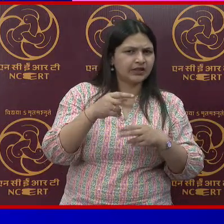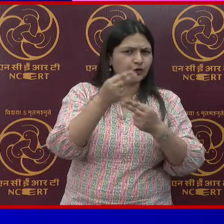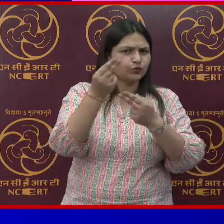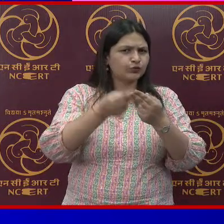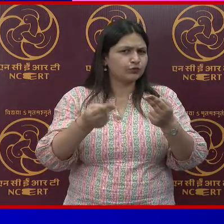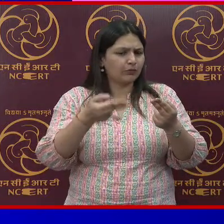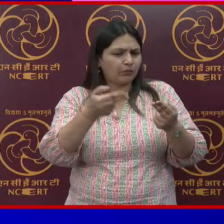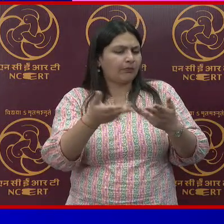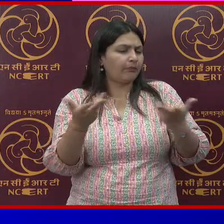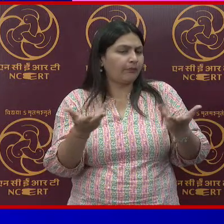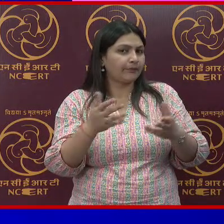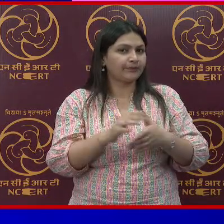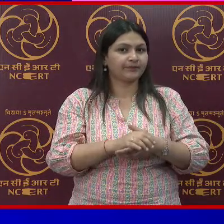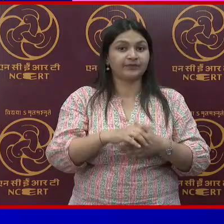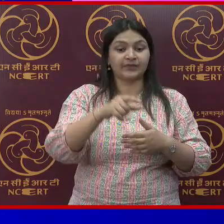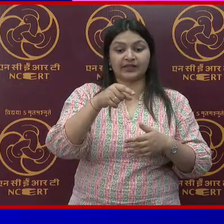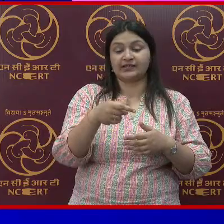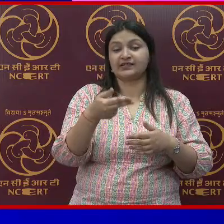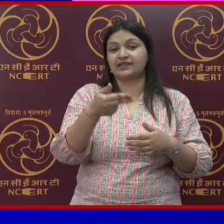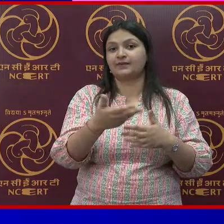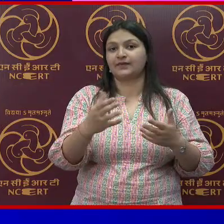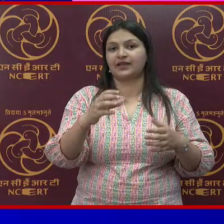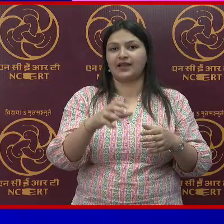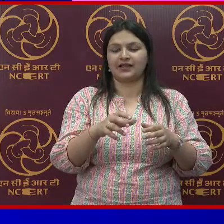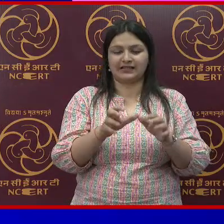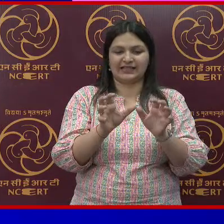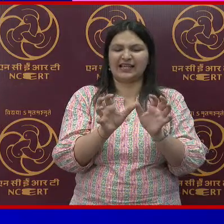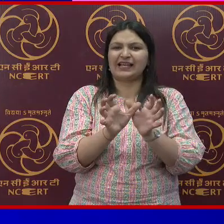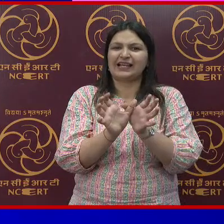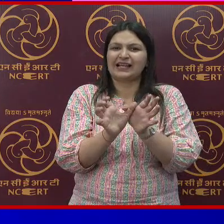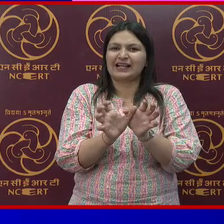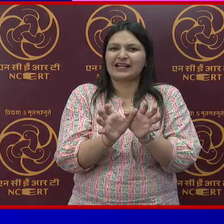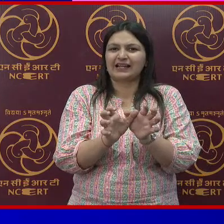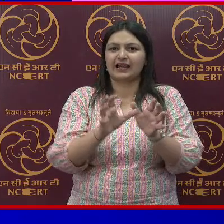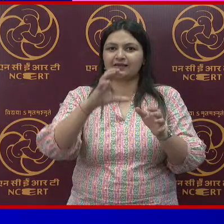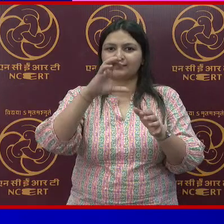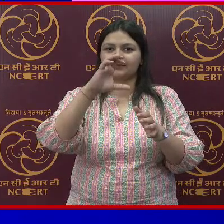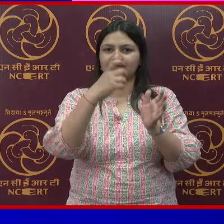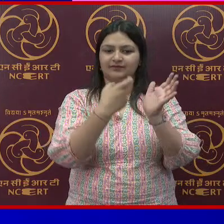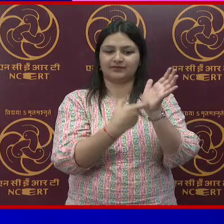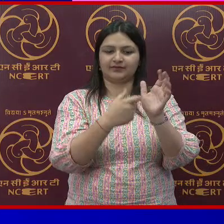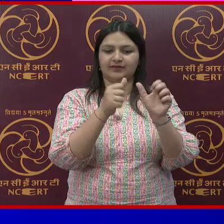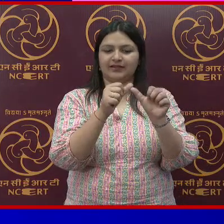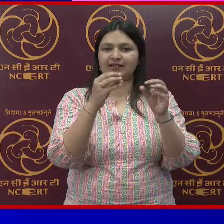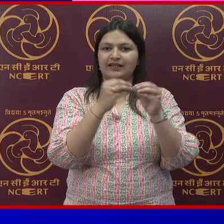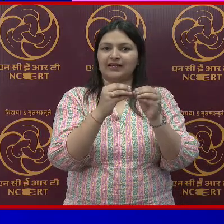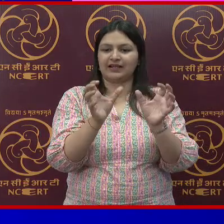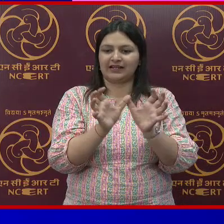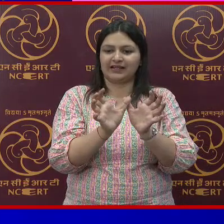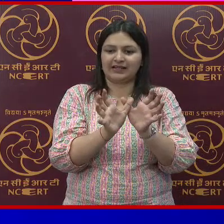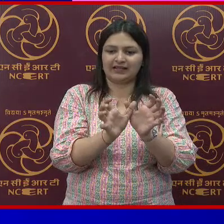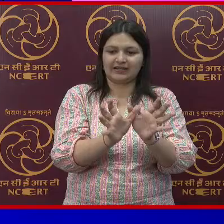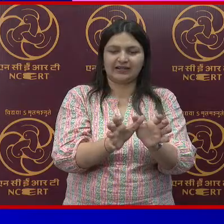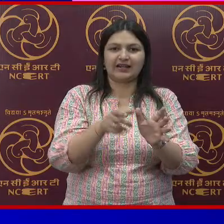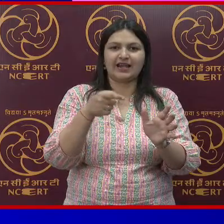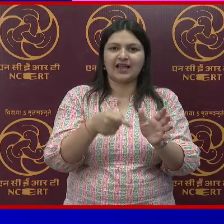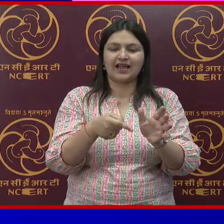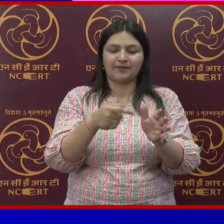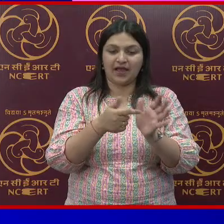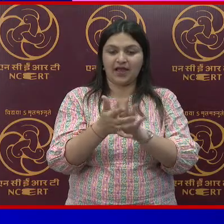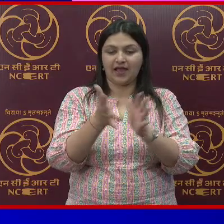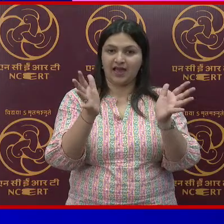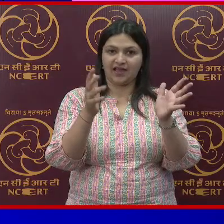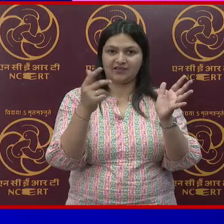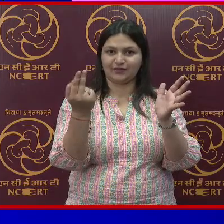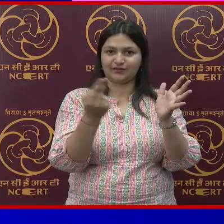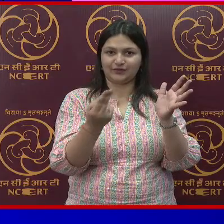octopus. This is a crab. Crab. Okay. Yes. Kekda. We call it Kekda. Yes. And how many palms are used here? I think two.